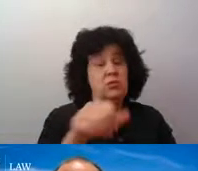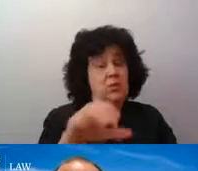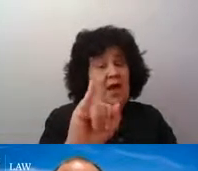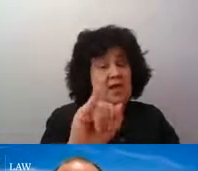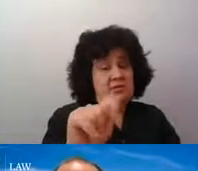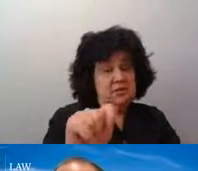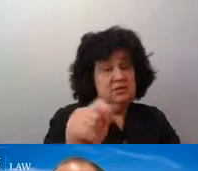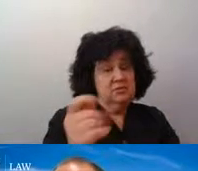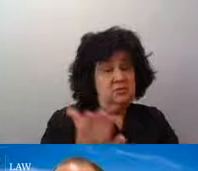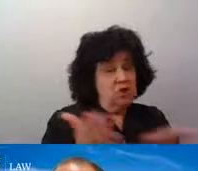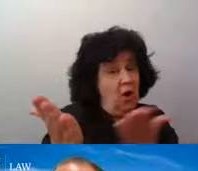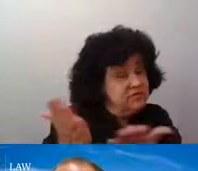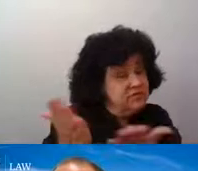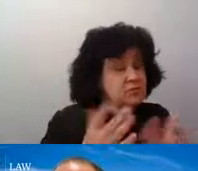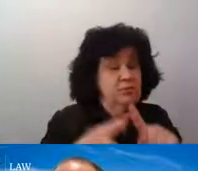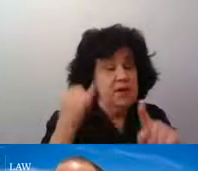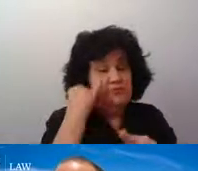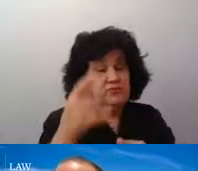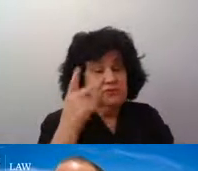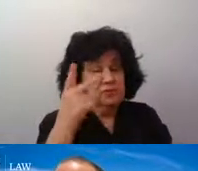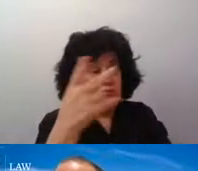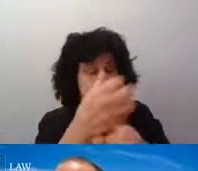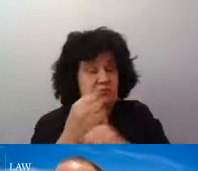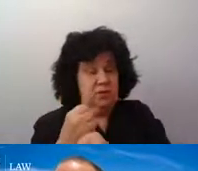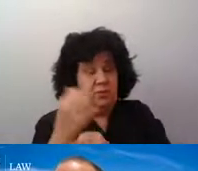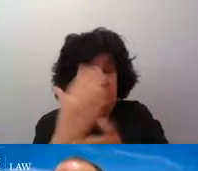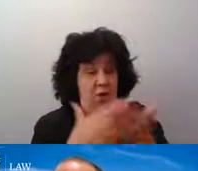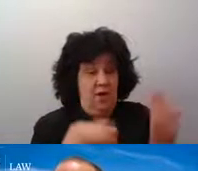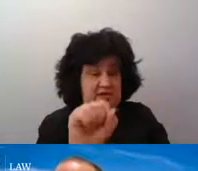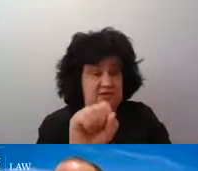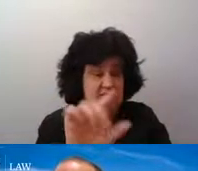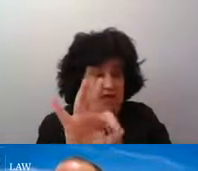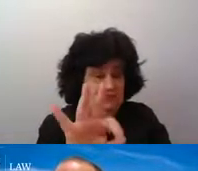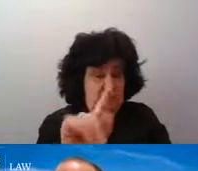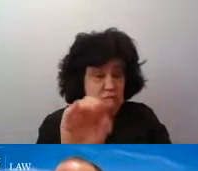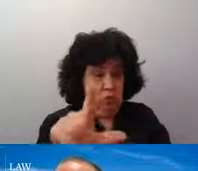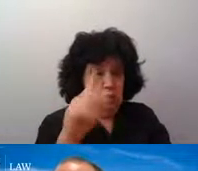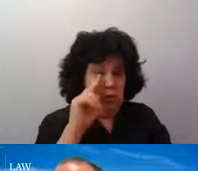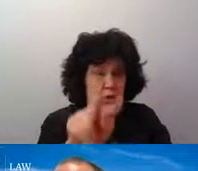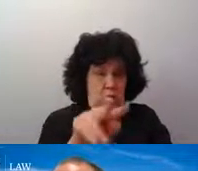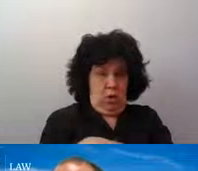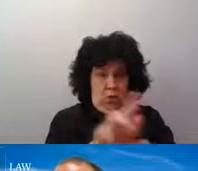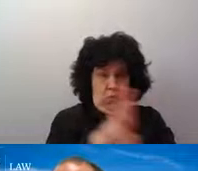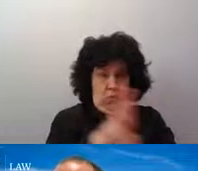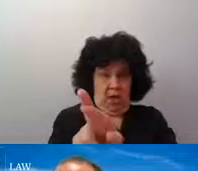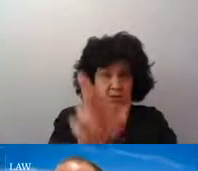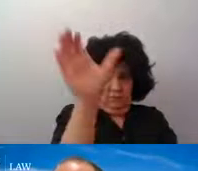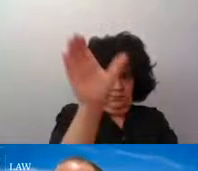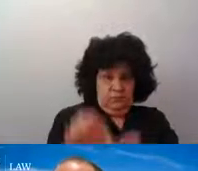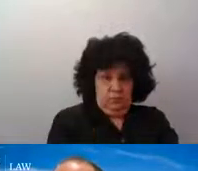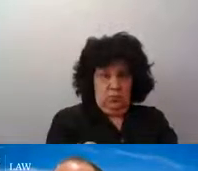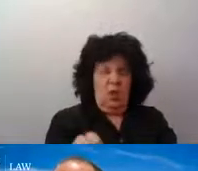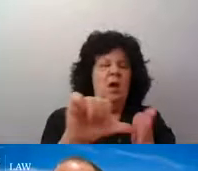But if you go to the procure section of SF Tool, and you look on the right-hand side of the page, it's all about services. There are